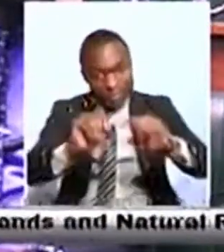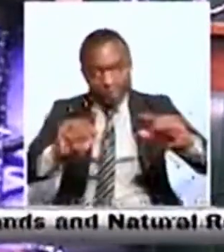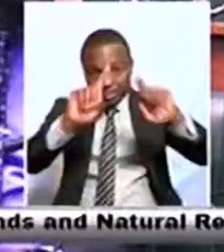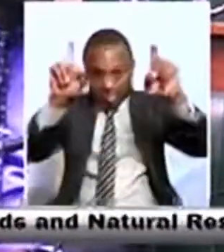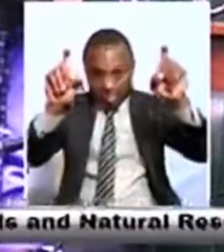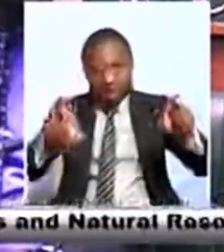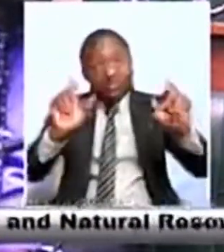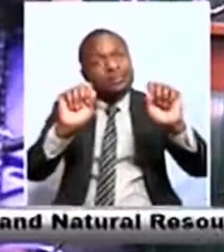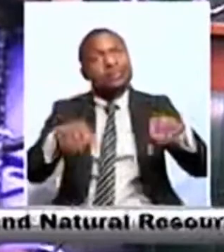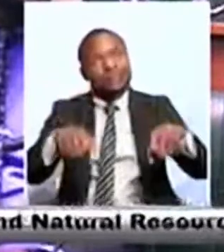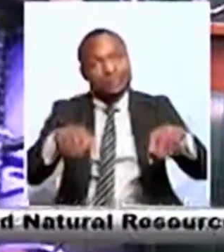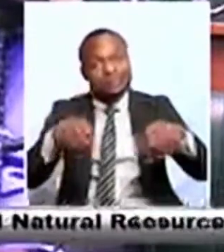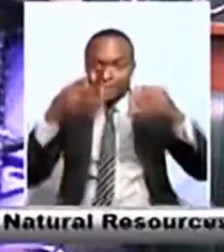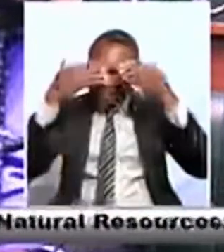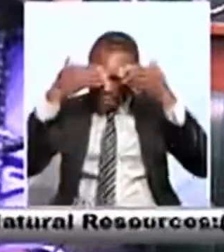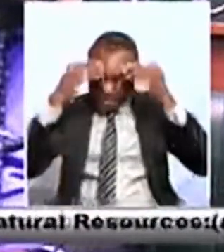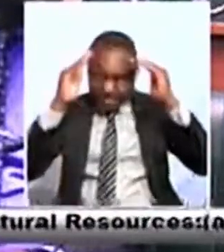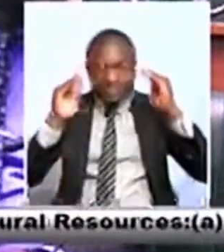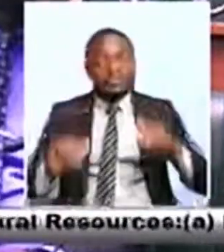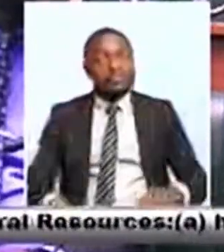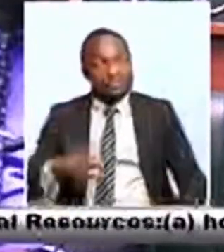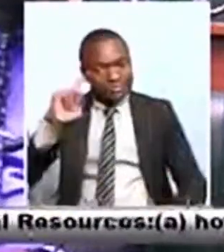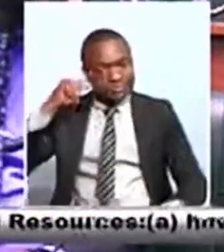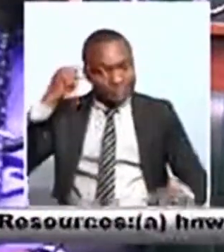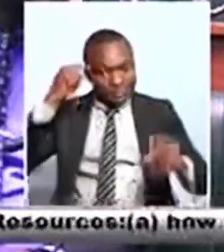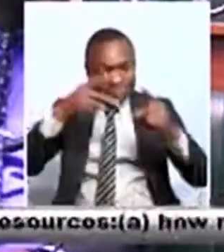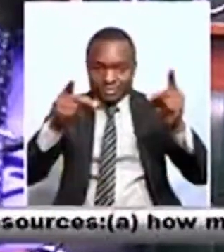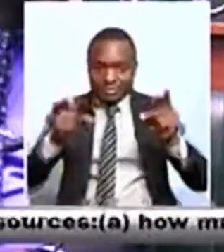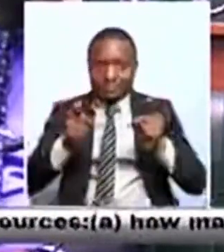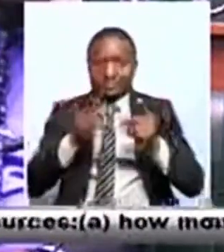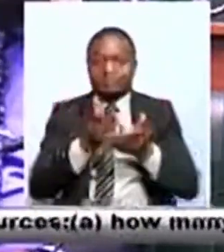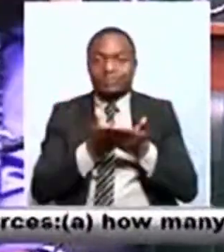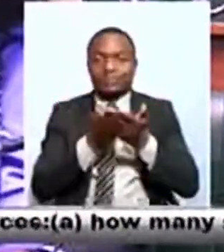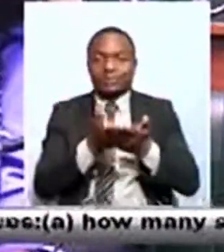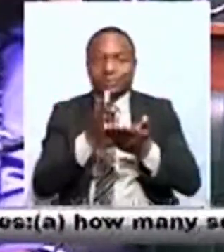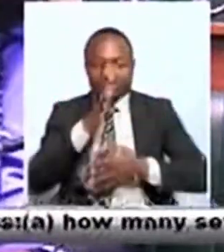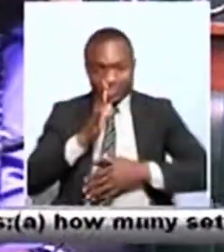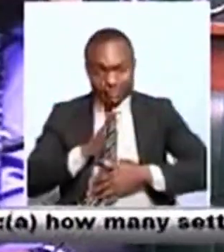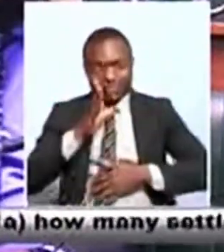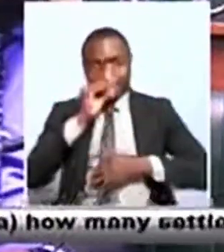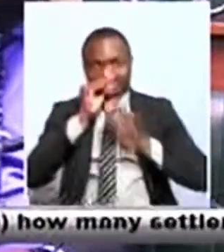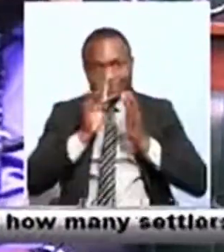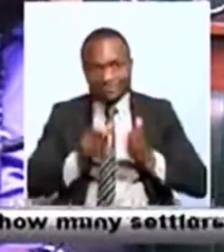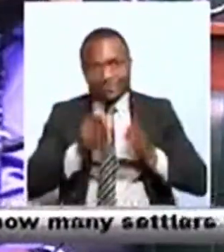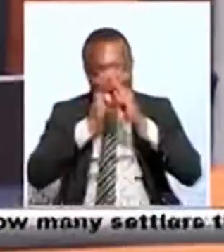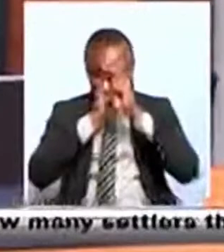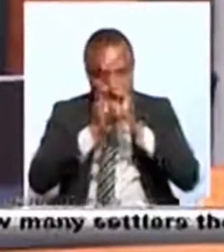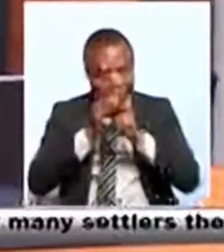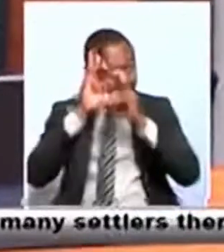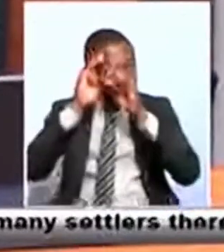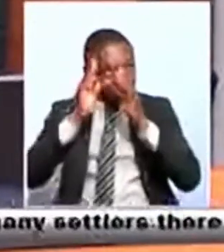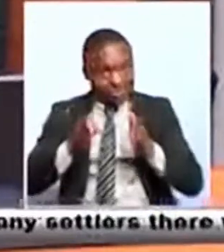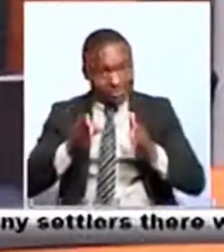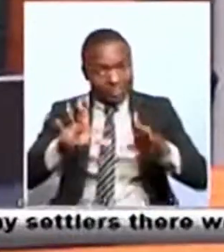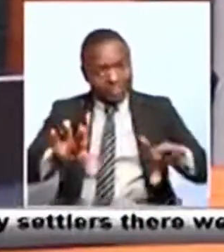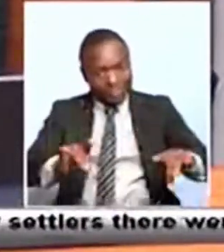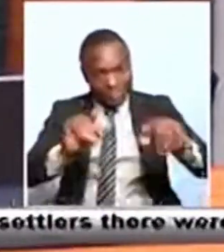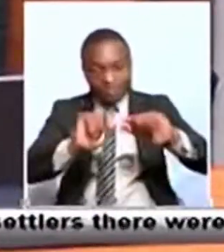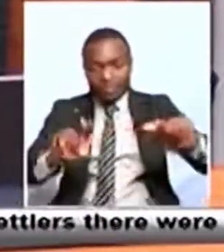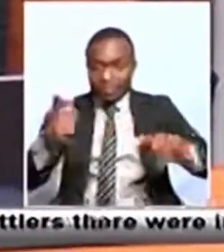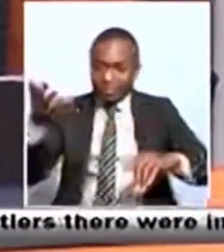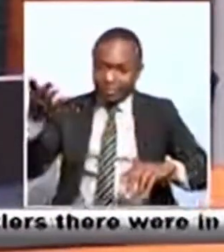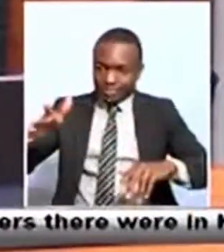be aware of government position? I submit, Madam Speaker. The Honorable Minister of Lands and